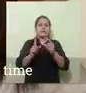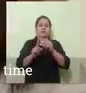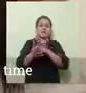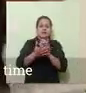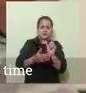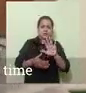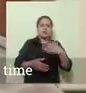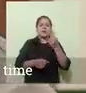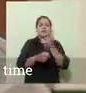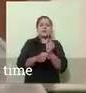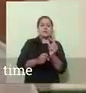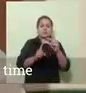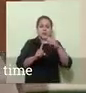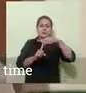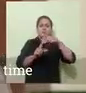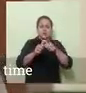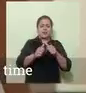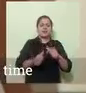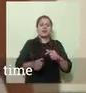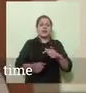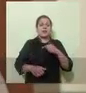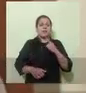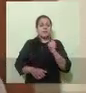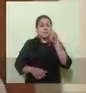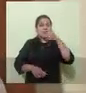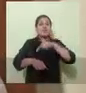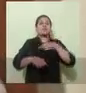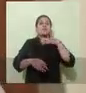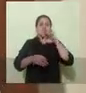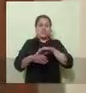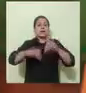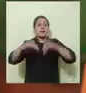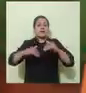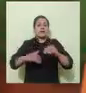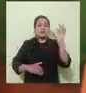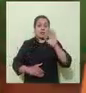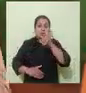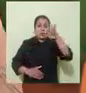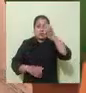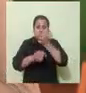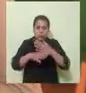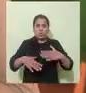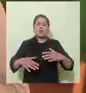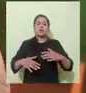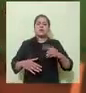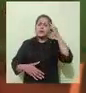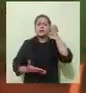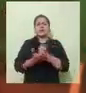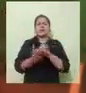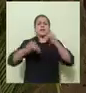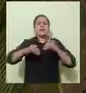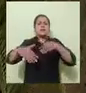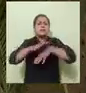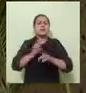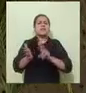I want to say that I am voting for the first time. I feel very good. The Chief Electoral Officer, Goa, this year